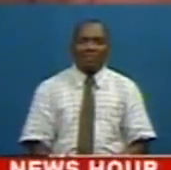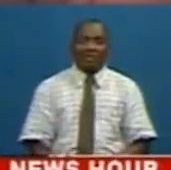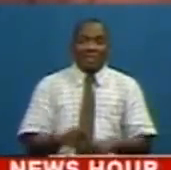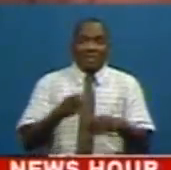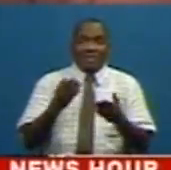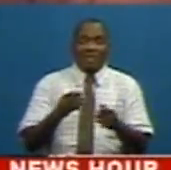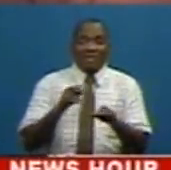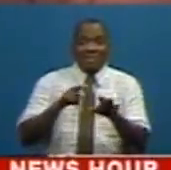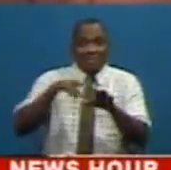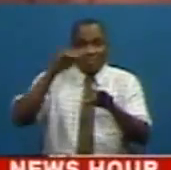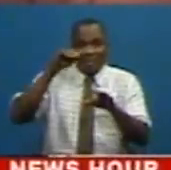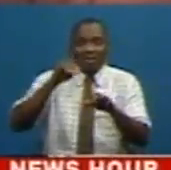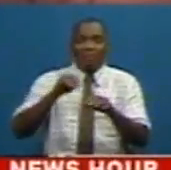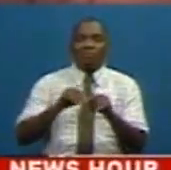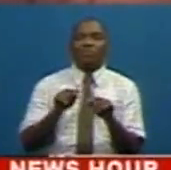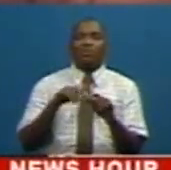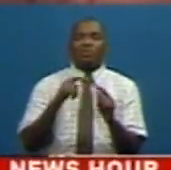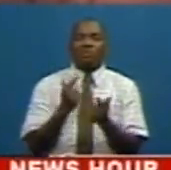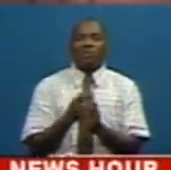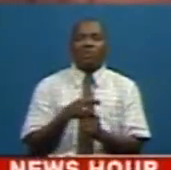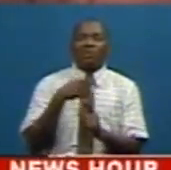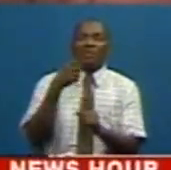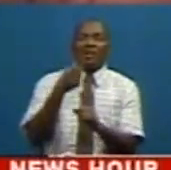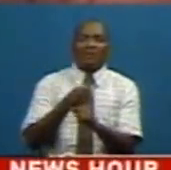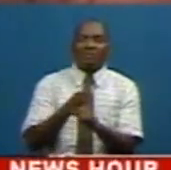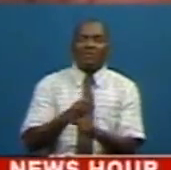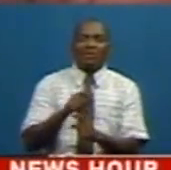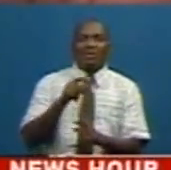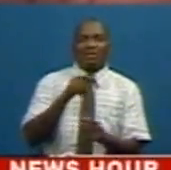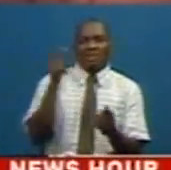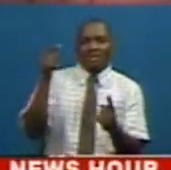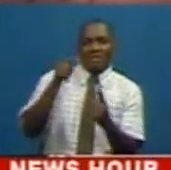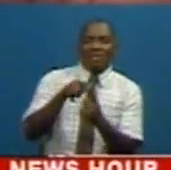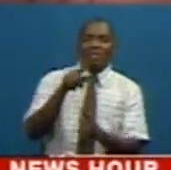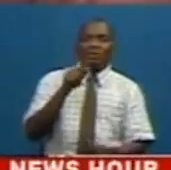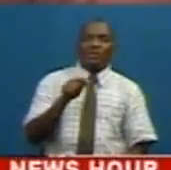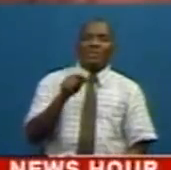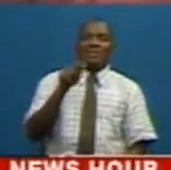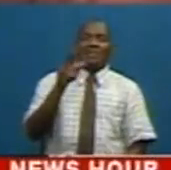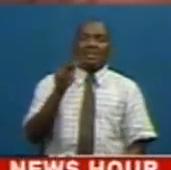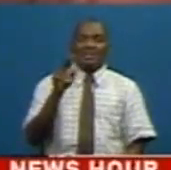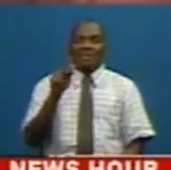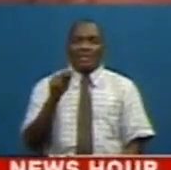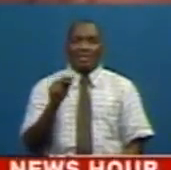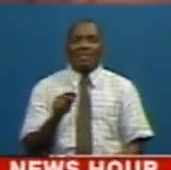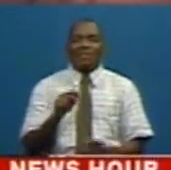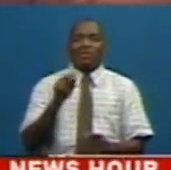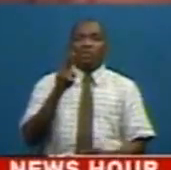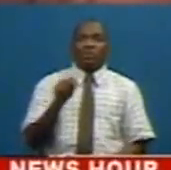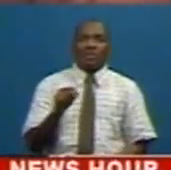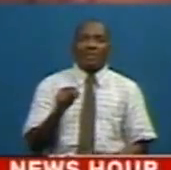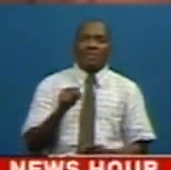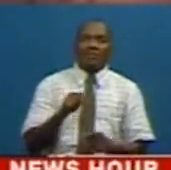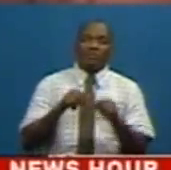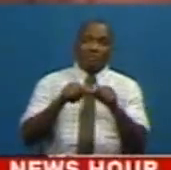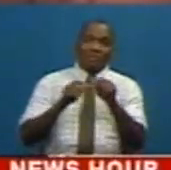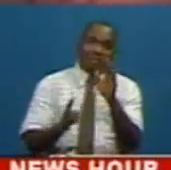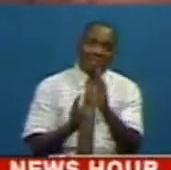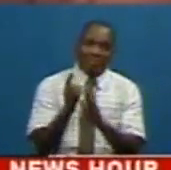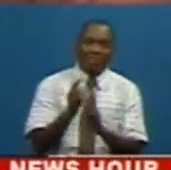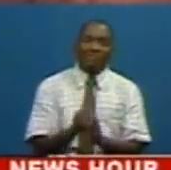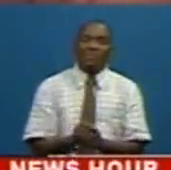of the eminent group of advocates of the 2030 United Nations Sustainable Development Goals,